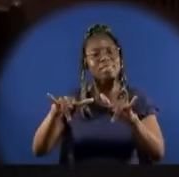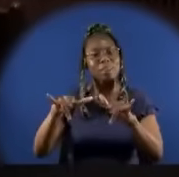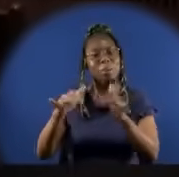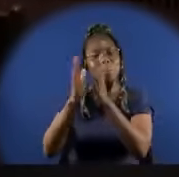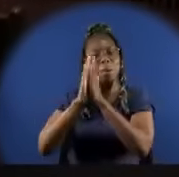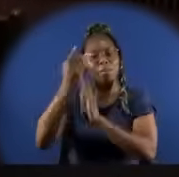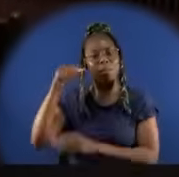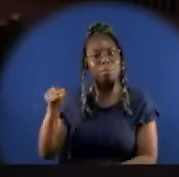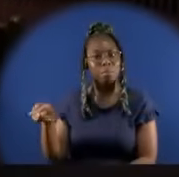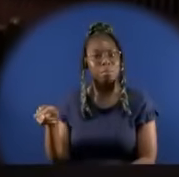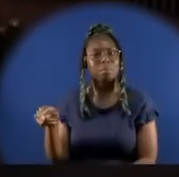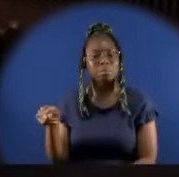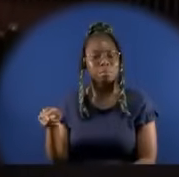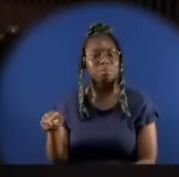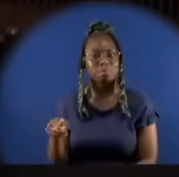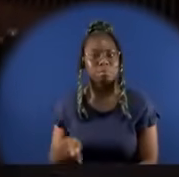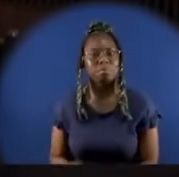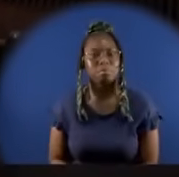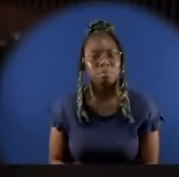Bible.